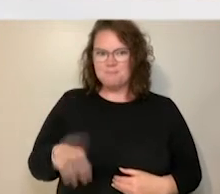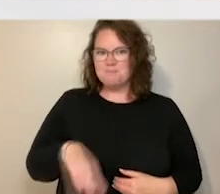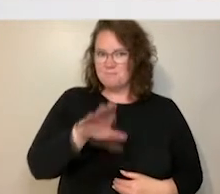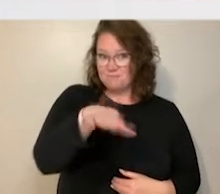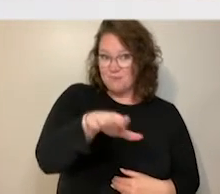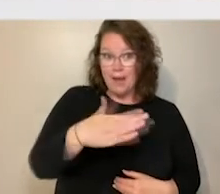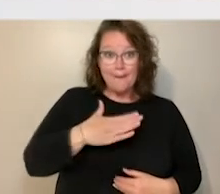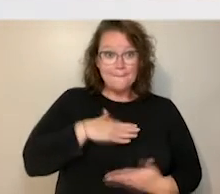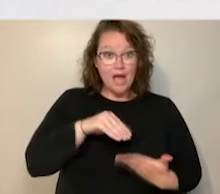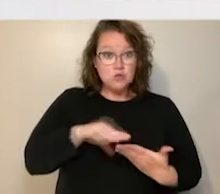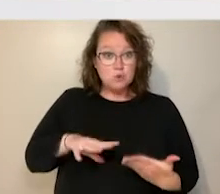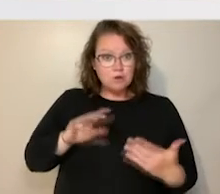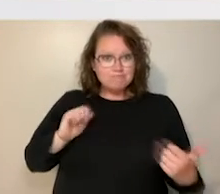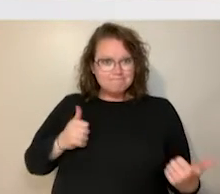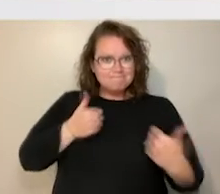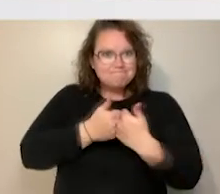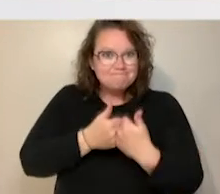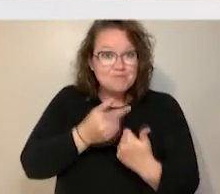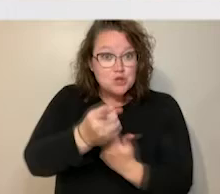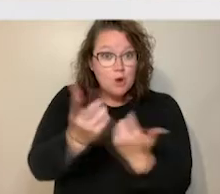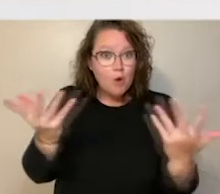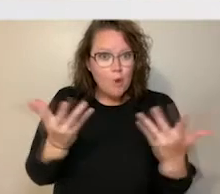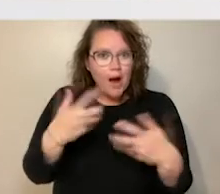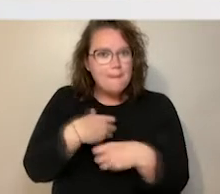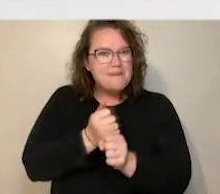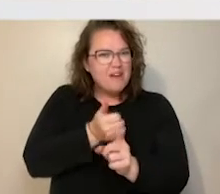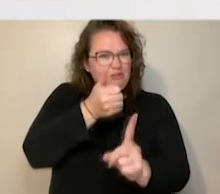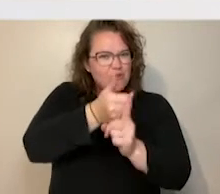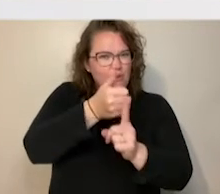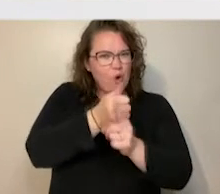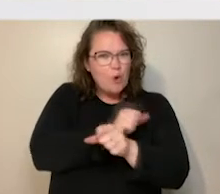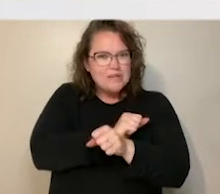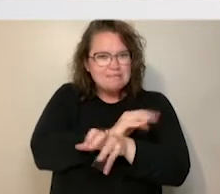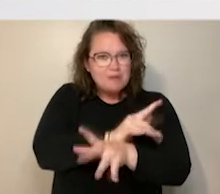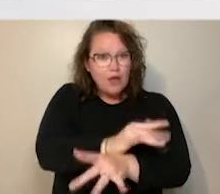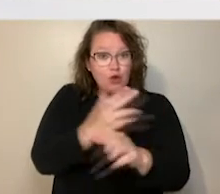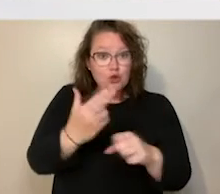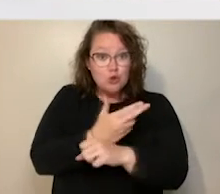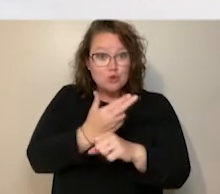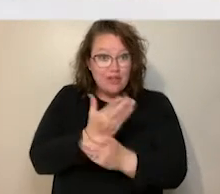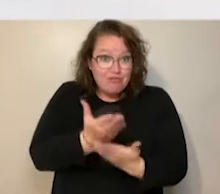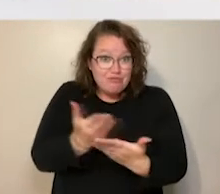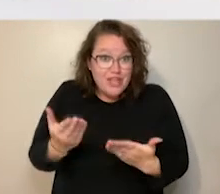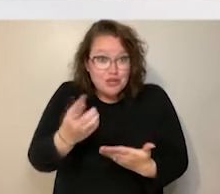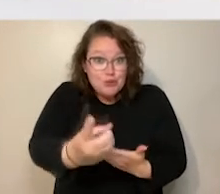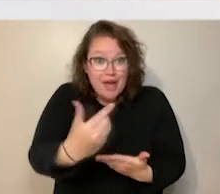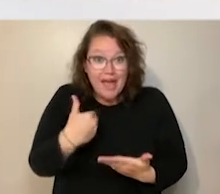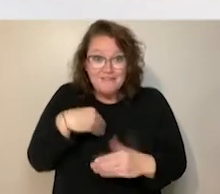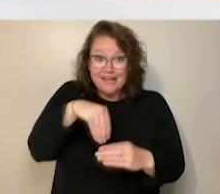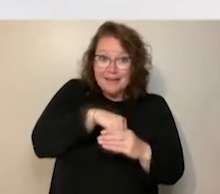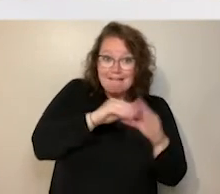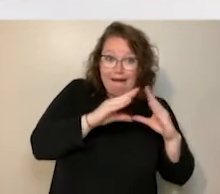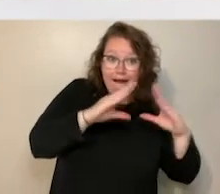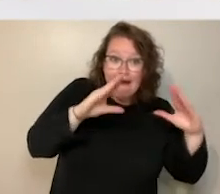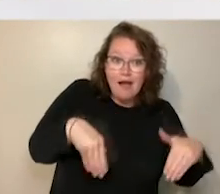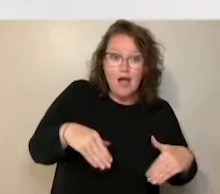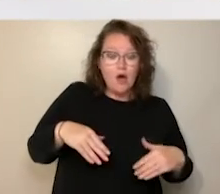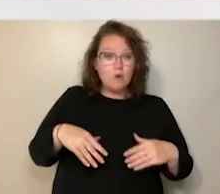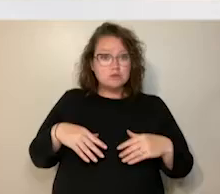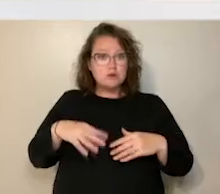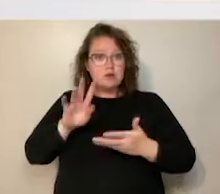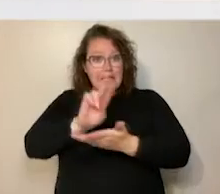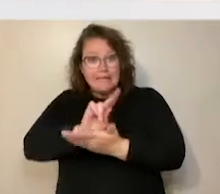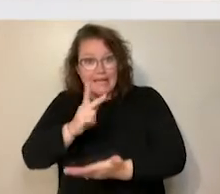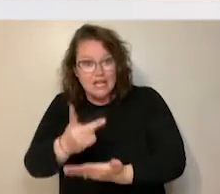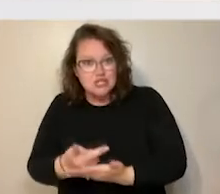their houses to make their own spiders using stuff from their pantry, stuff in their house, toys, or things in nature.